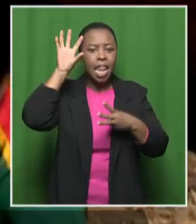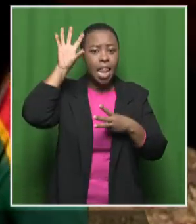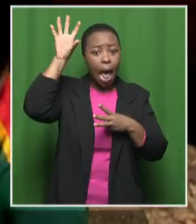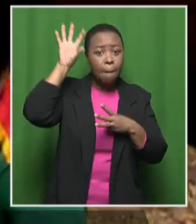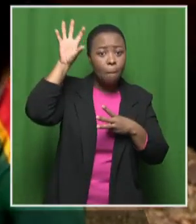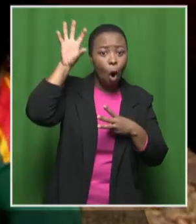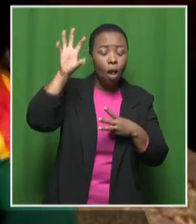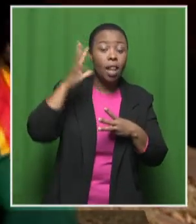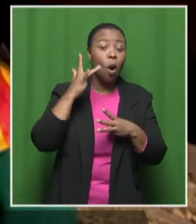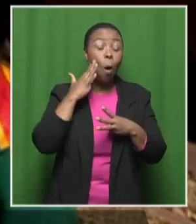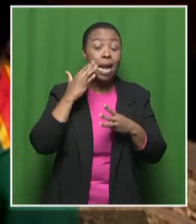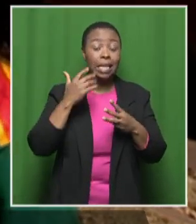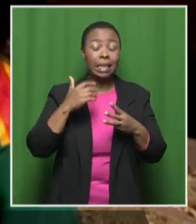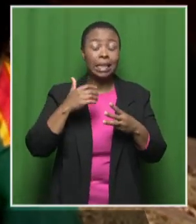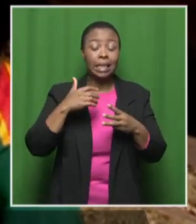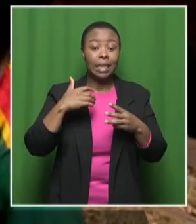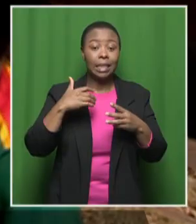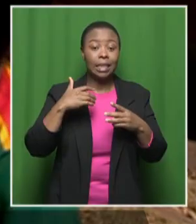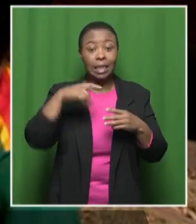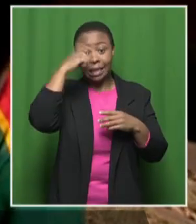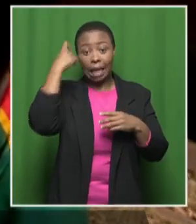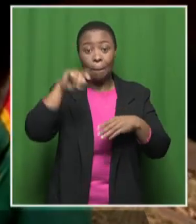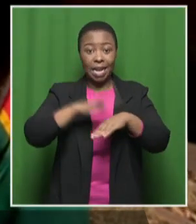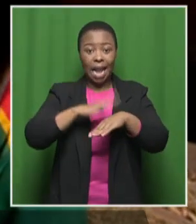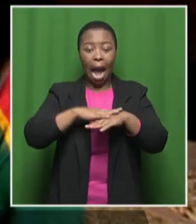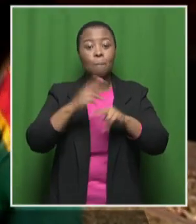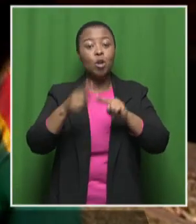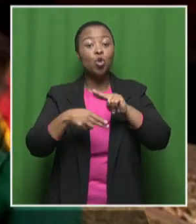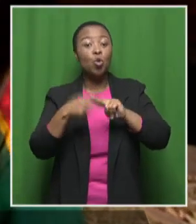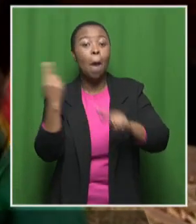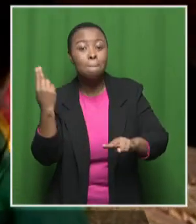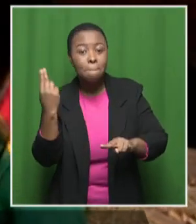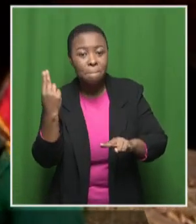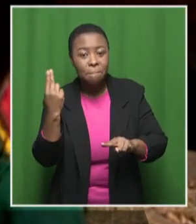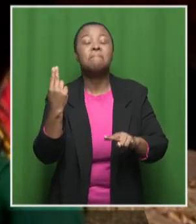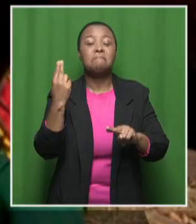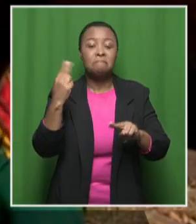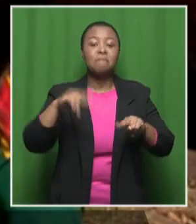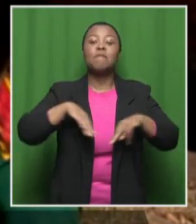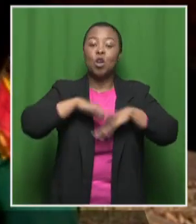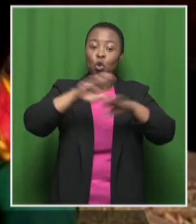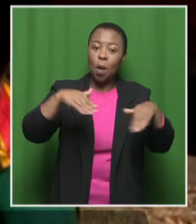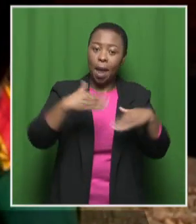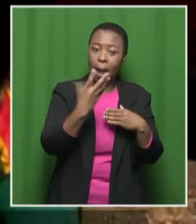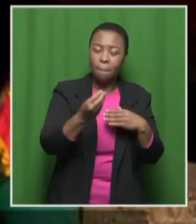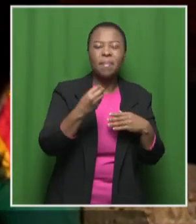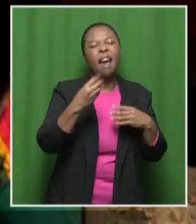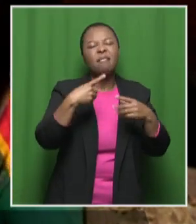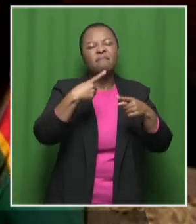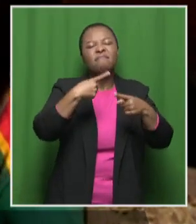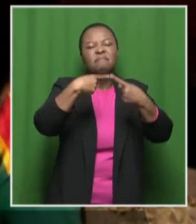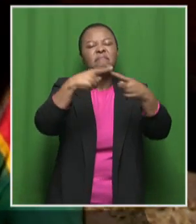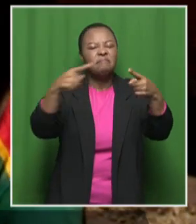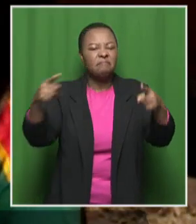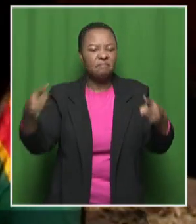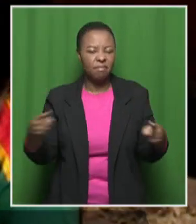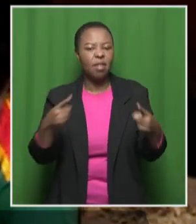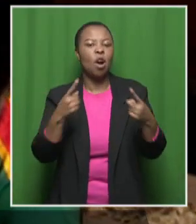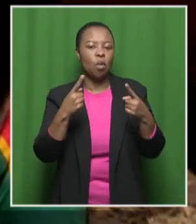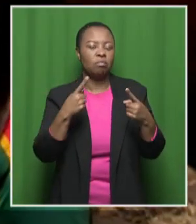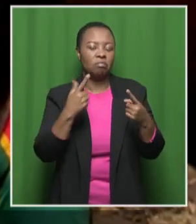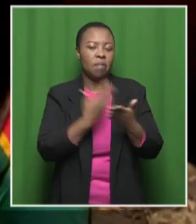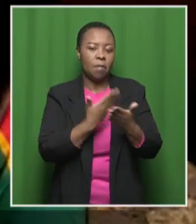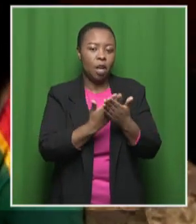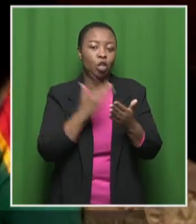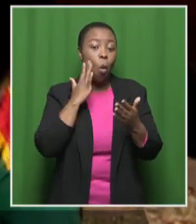it's summertime, the children swim. So we give them an opportunity to play every single code that we can offer them. In fact, when we come back,